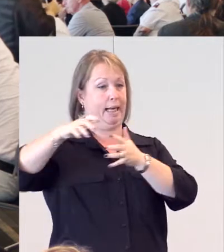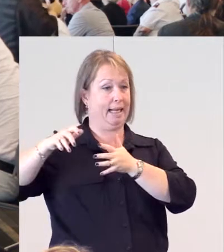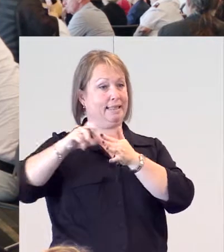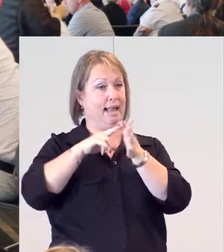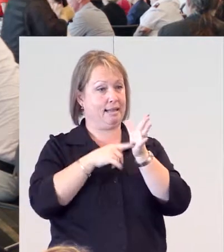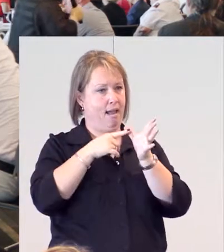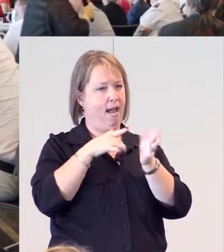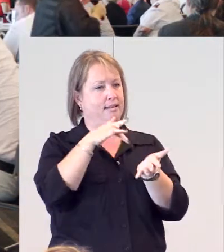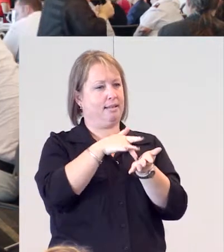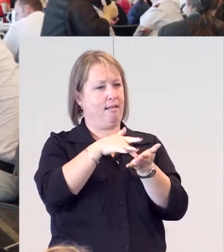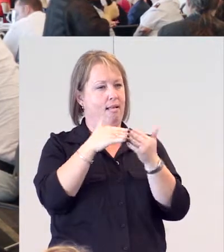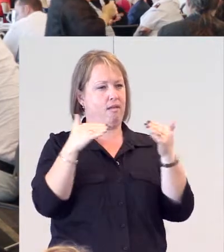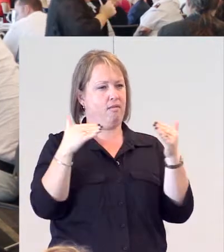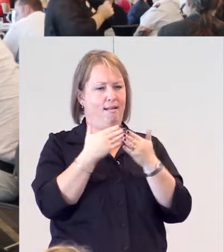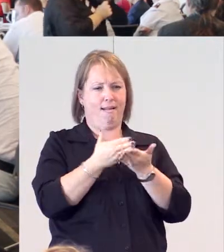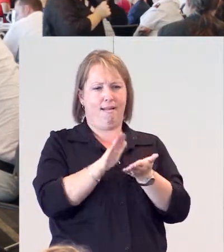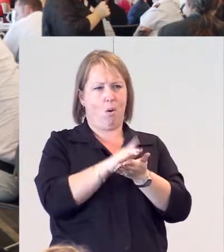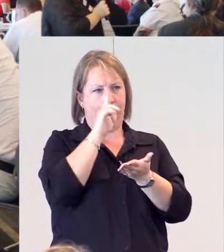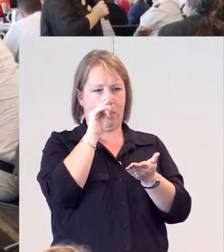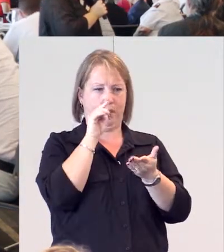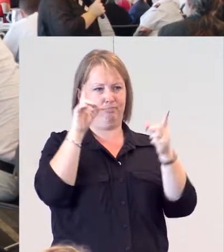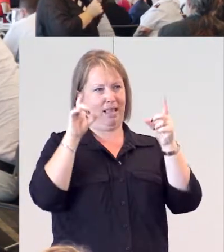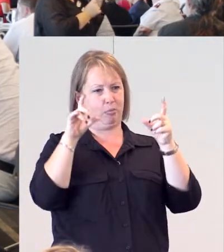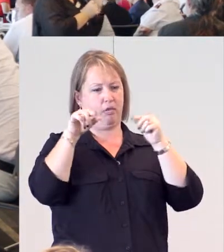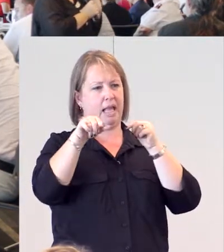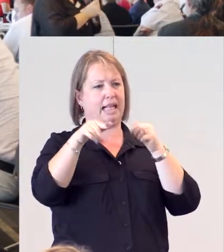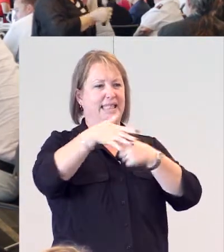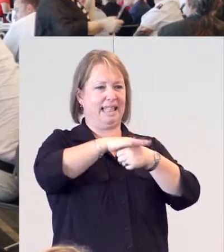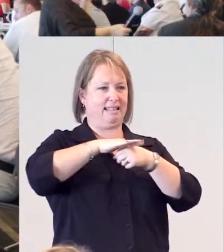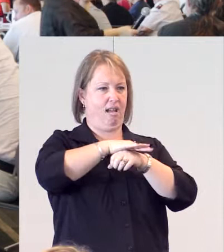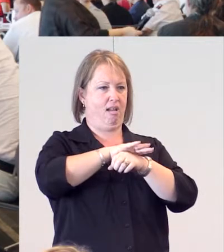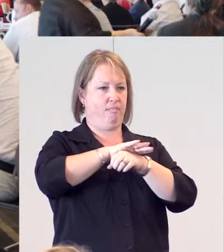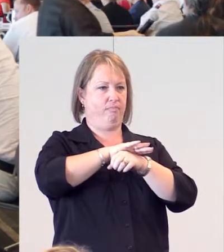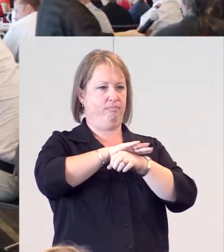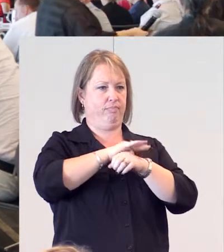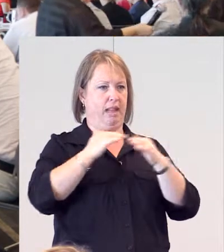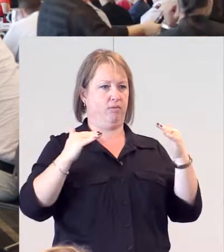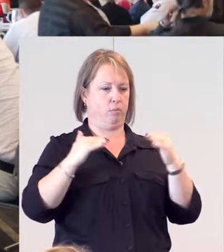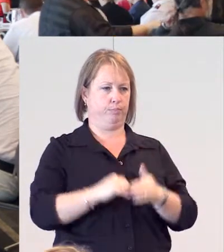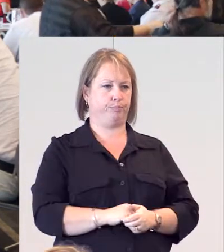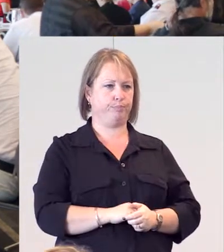sector level? How do we actually capture some of this information at a sector level?